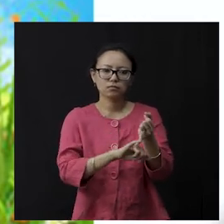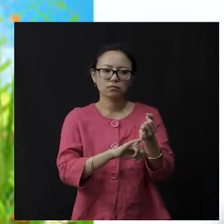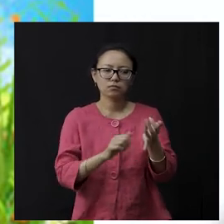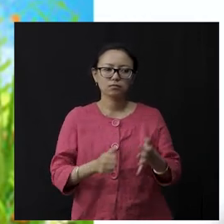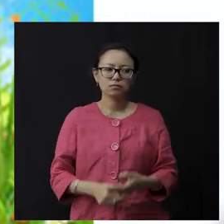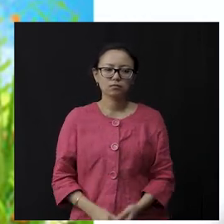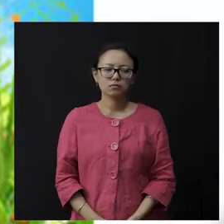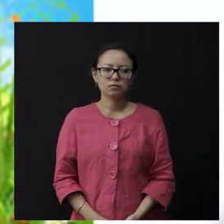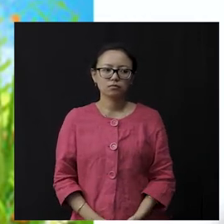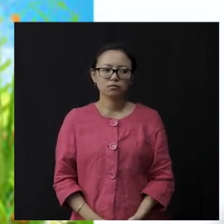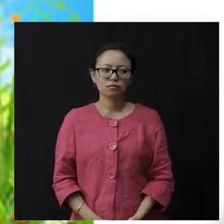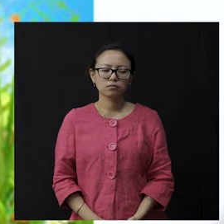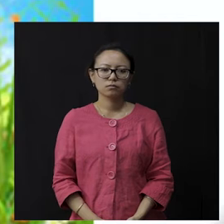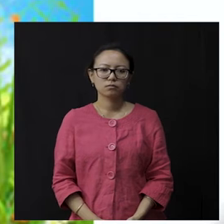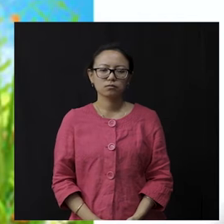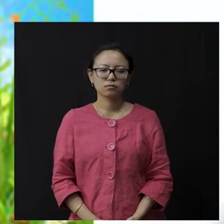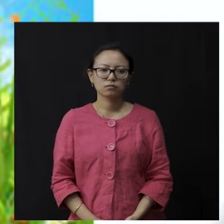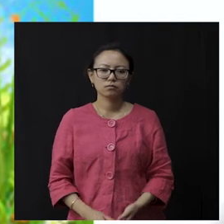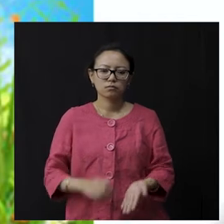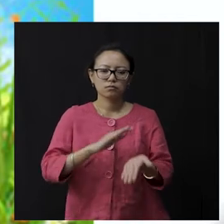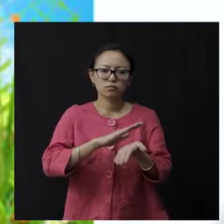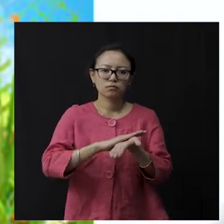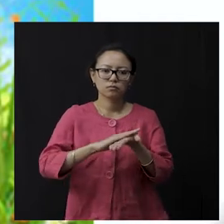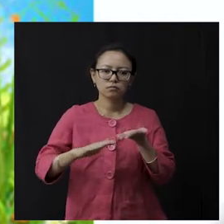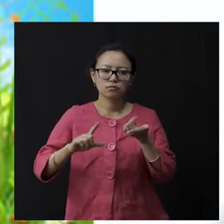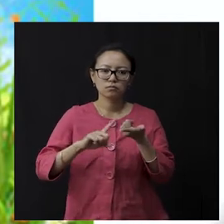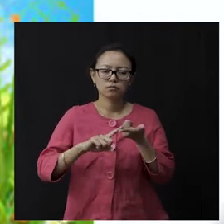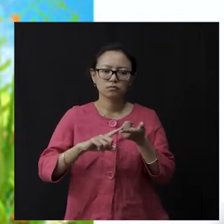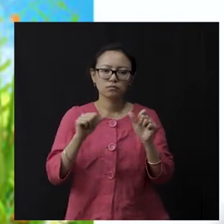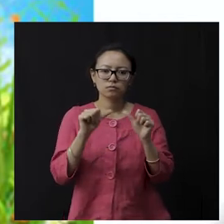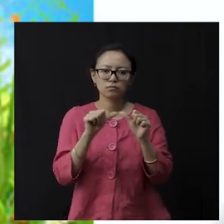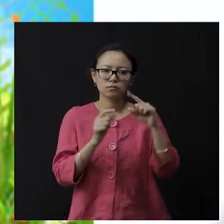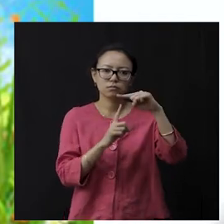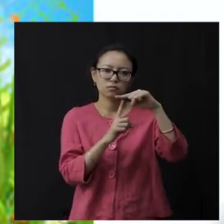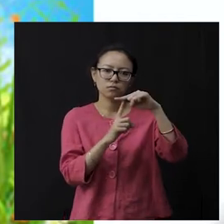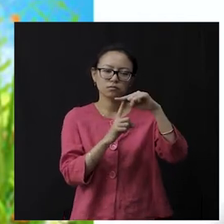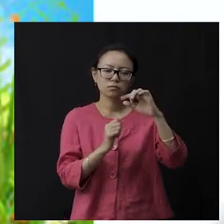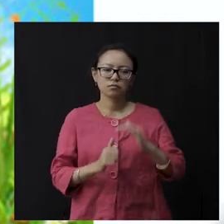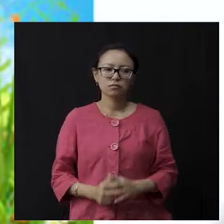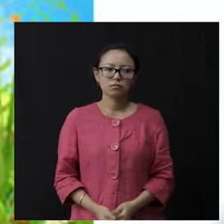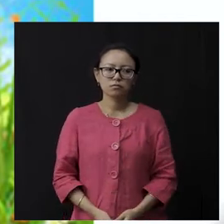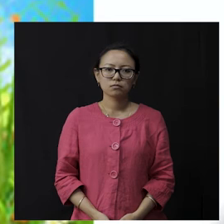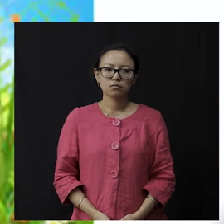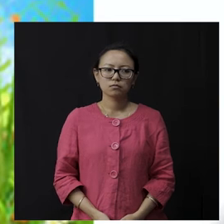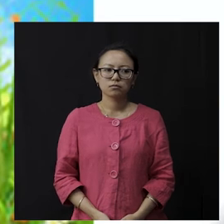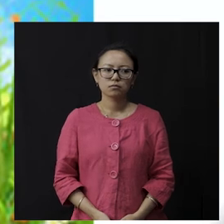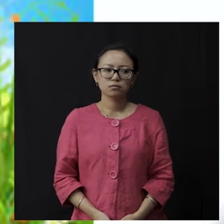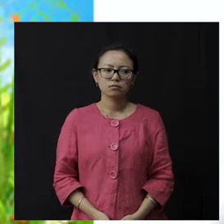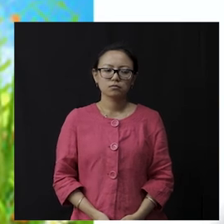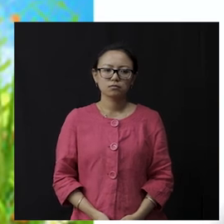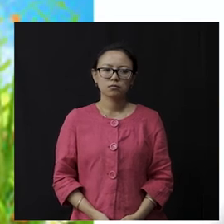S-H-I-N-E-S, shines. Then heat, H-E-A-T, heat.